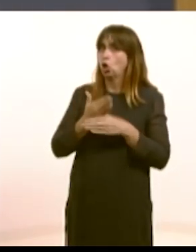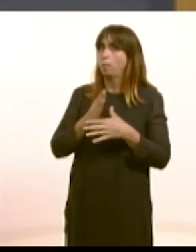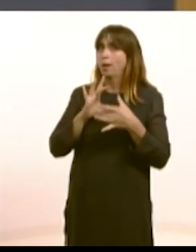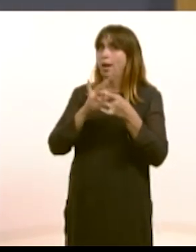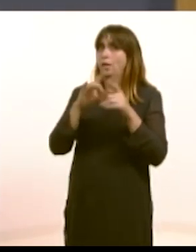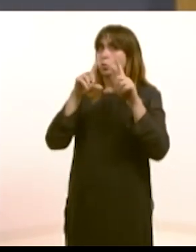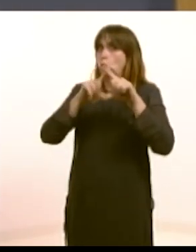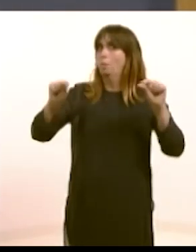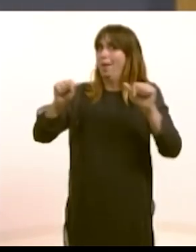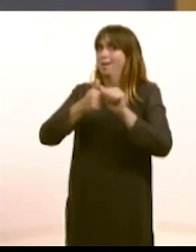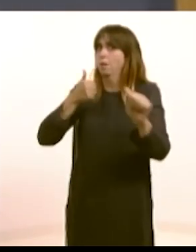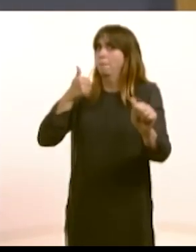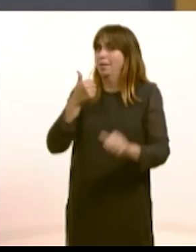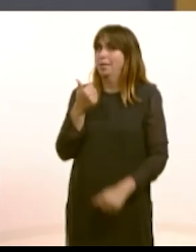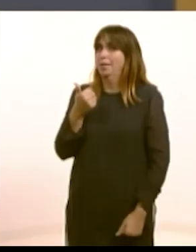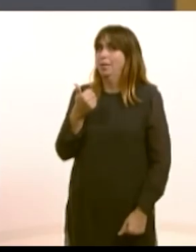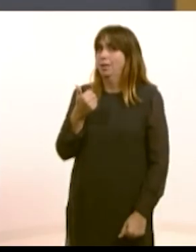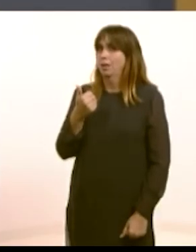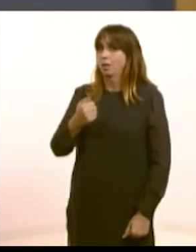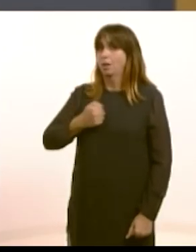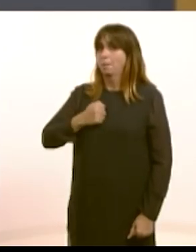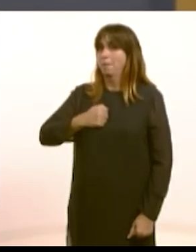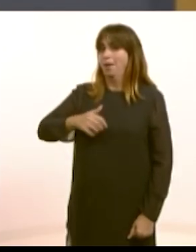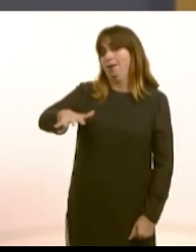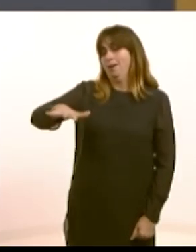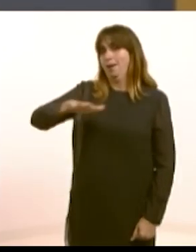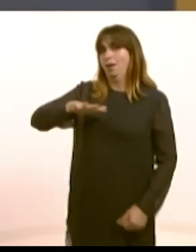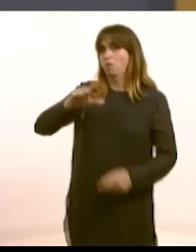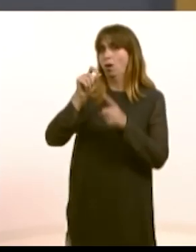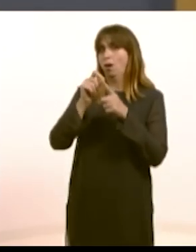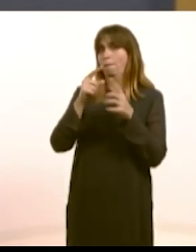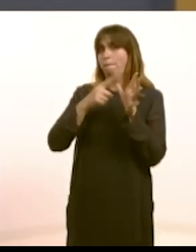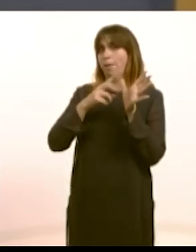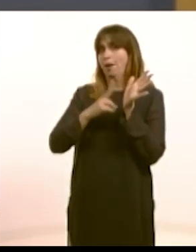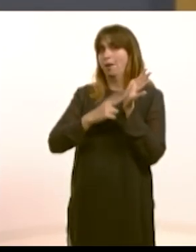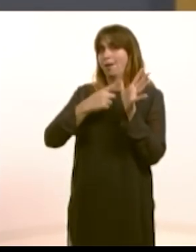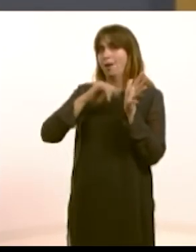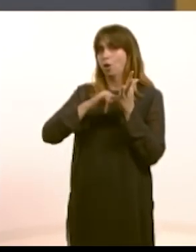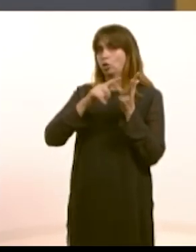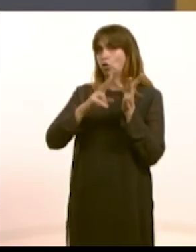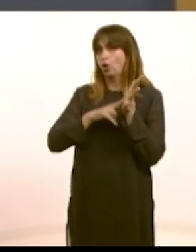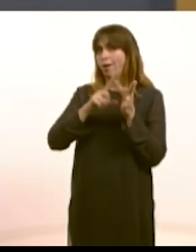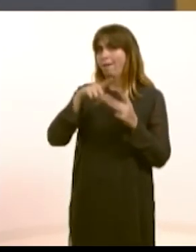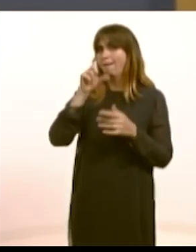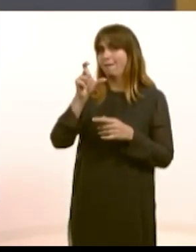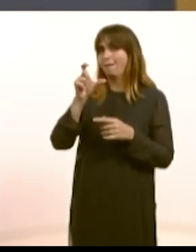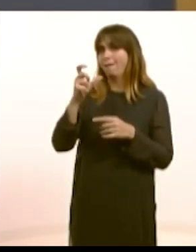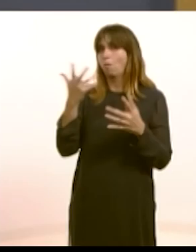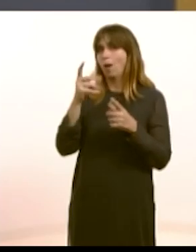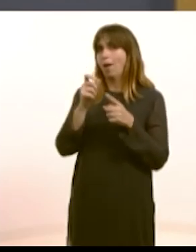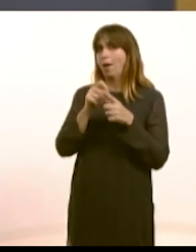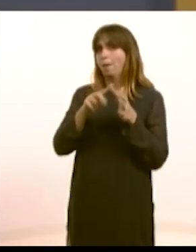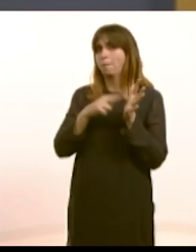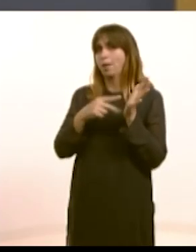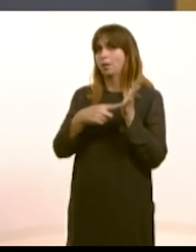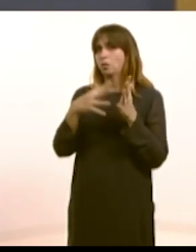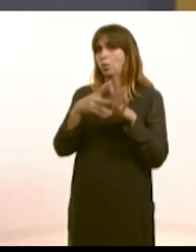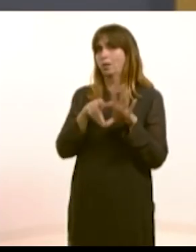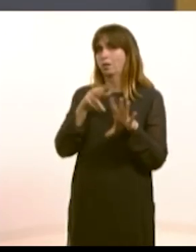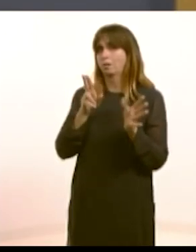have resulted out of Japanese investment, including Panasonic in my own constituency up in Pentwyn. So I